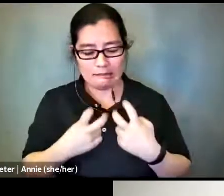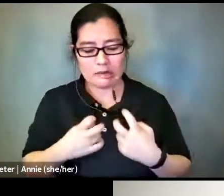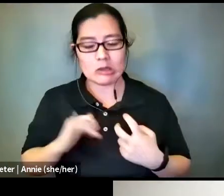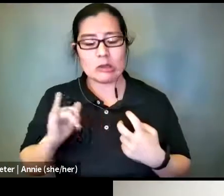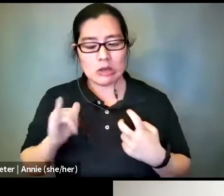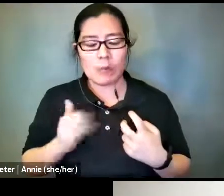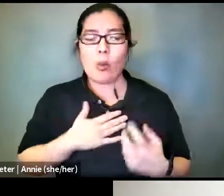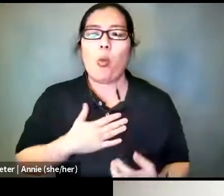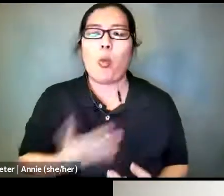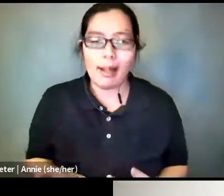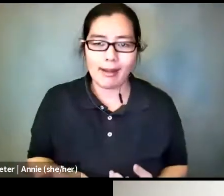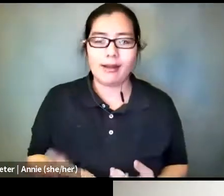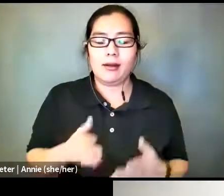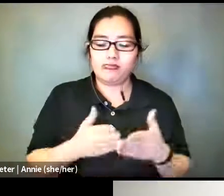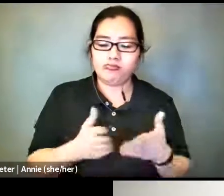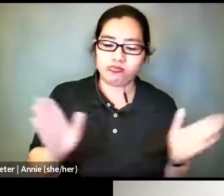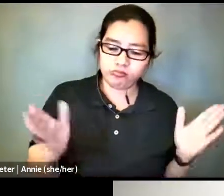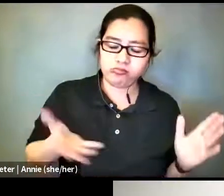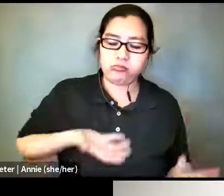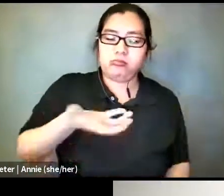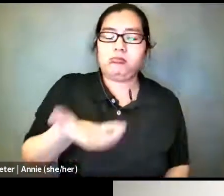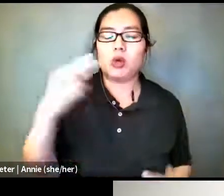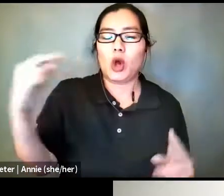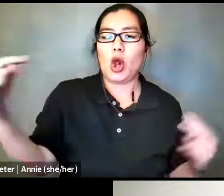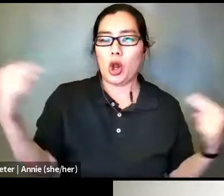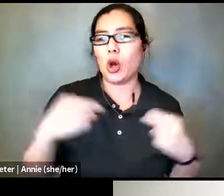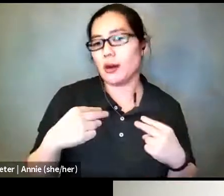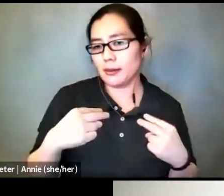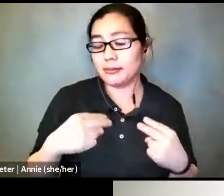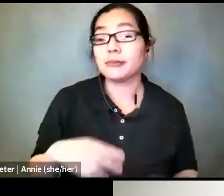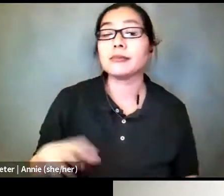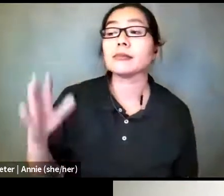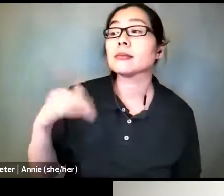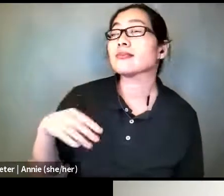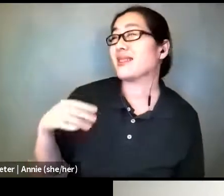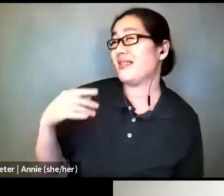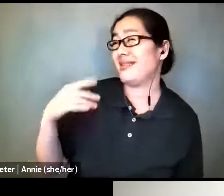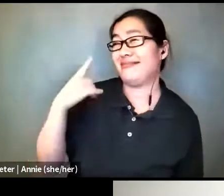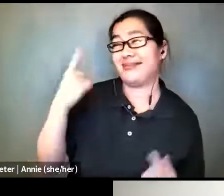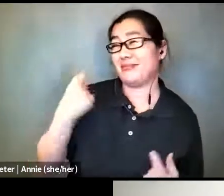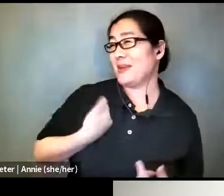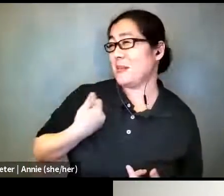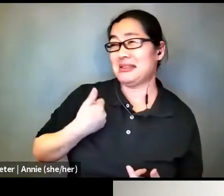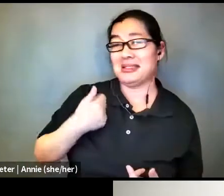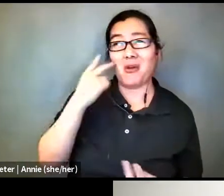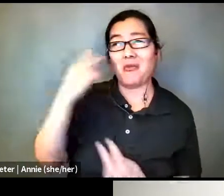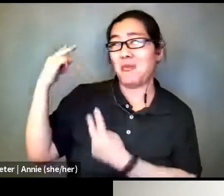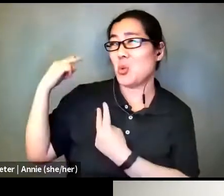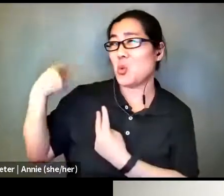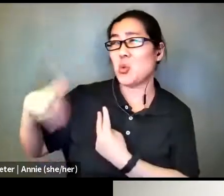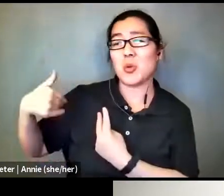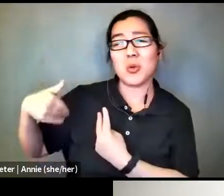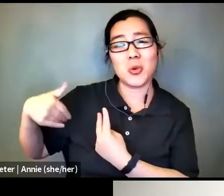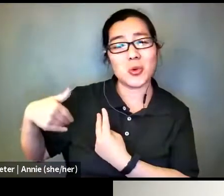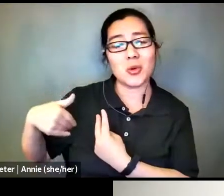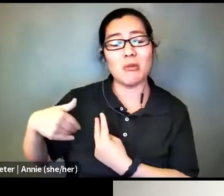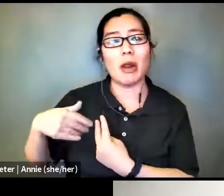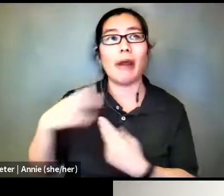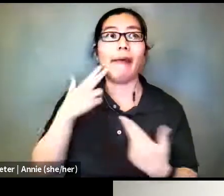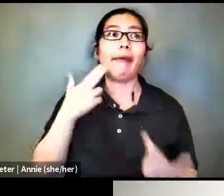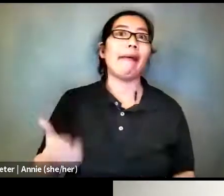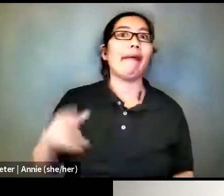of this. Like, I look back at my past, and by being naive and